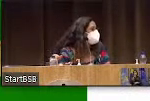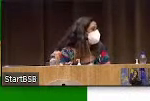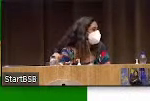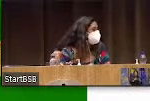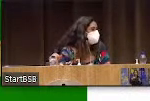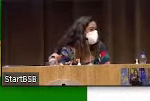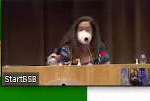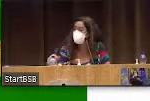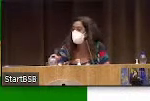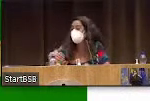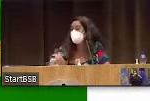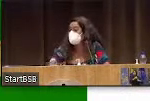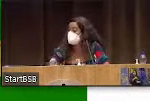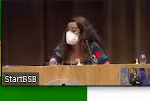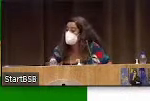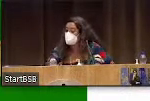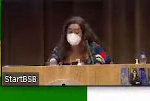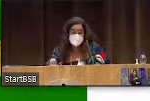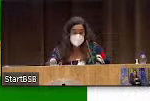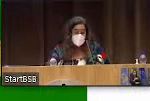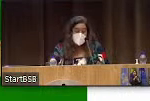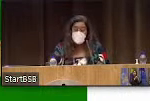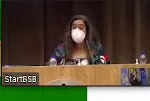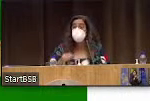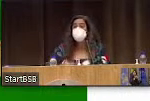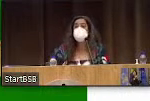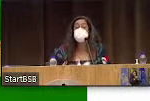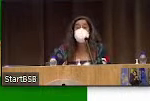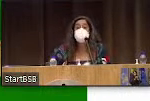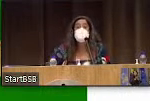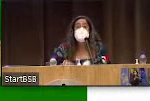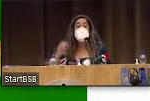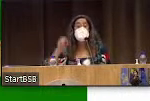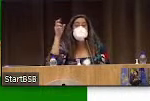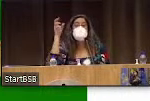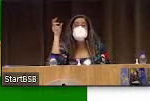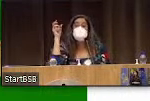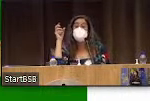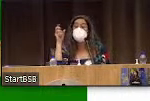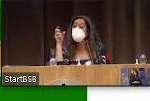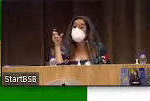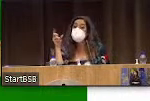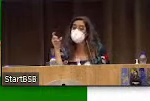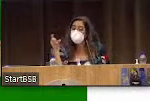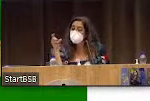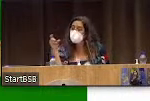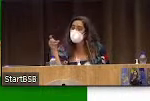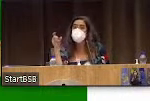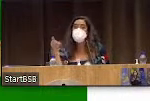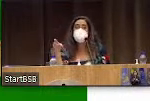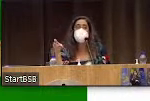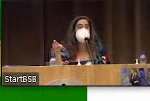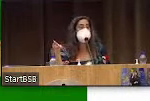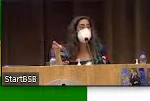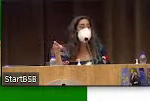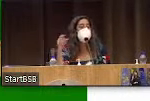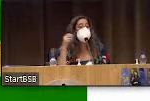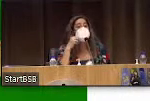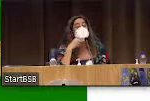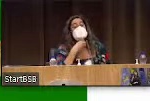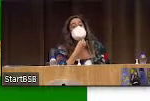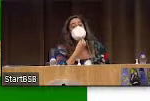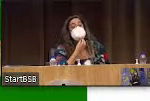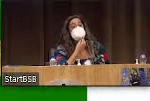is the place for us to evaluate this kind of situation, primary health care. And the importance